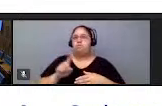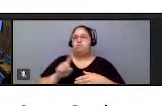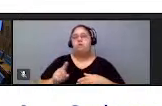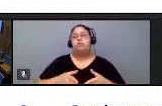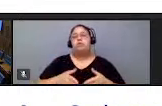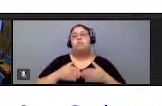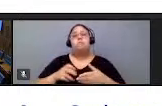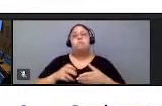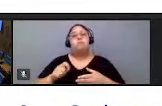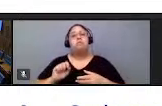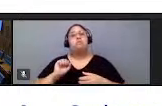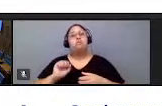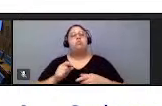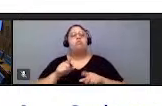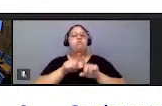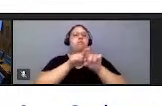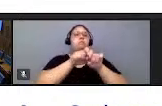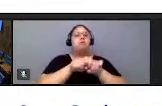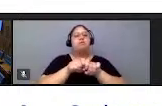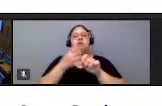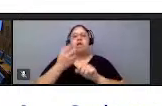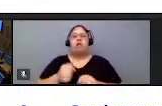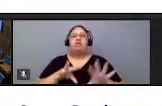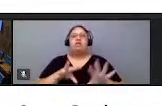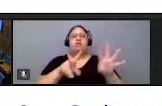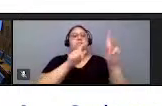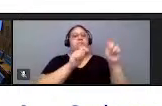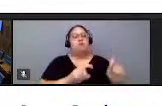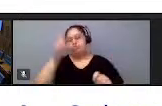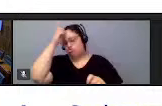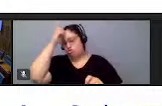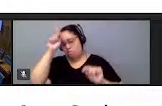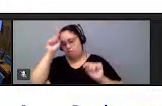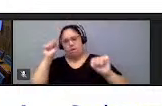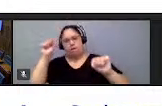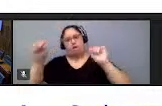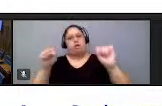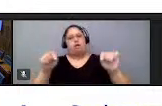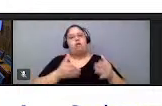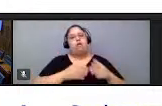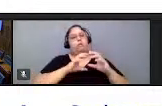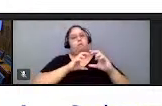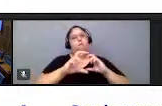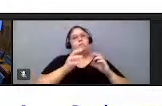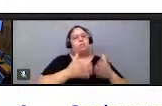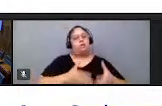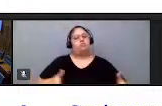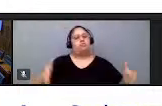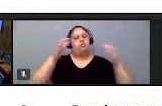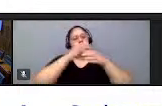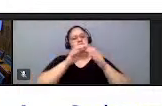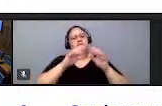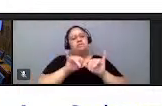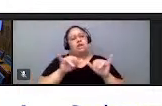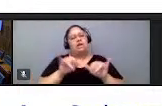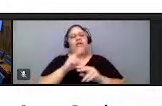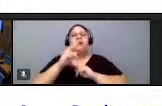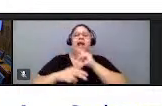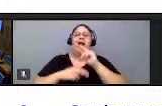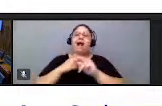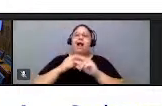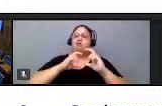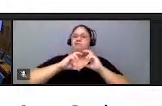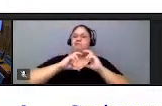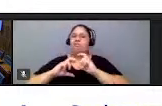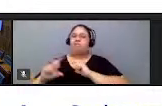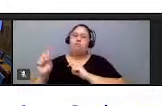would typically compete with Cape Town and Durban in terms of parcel size and top type of cargo and